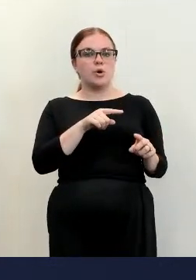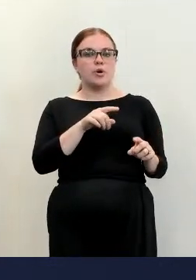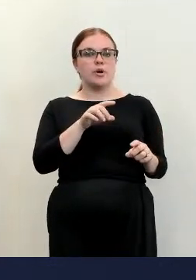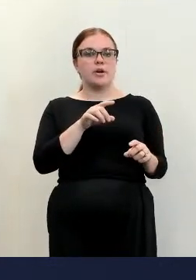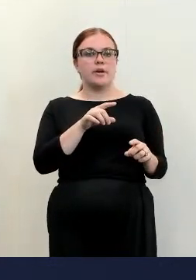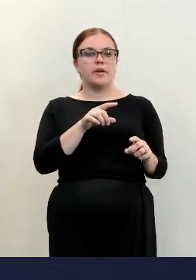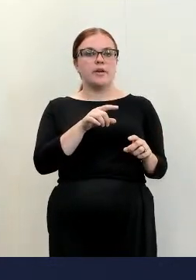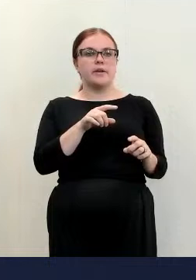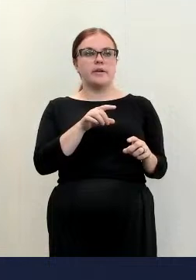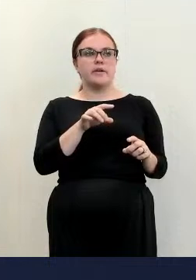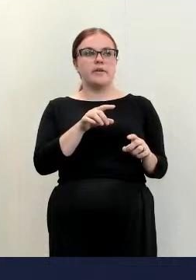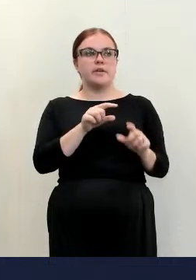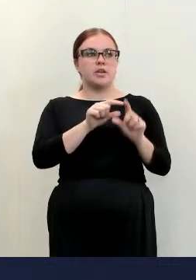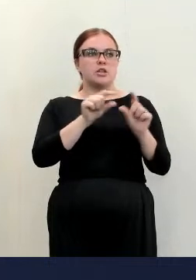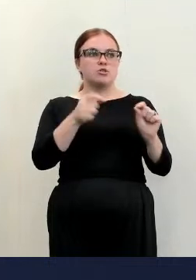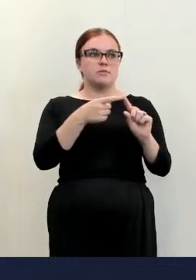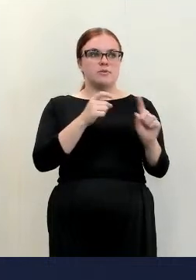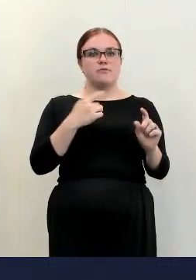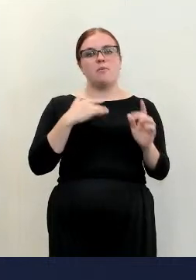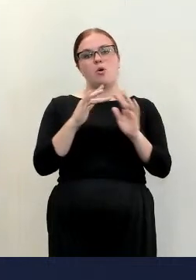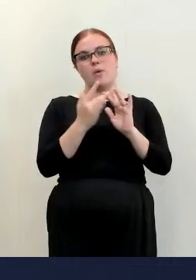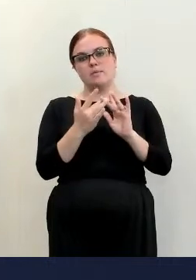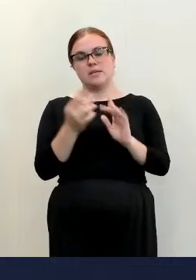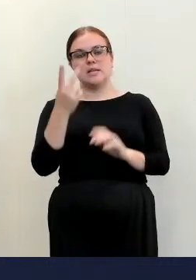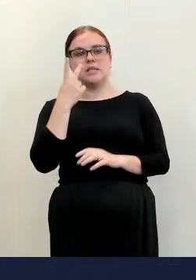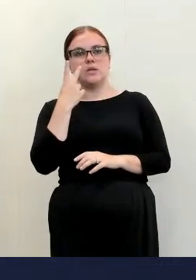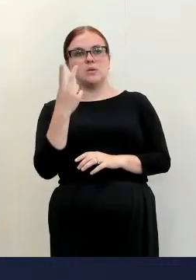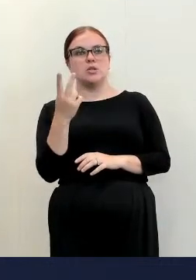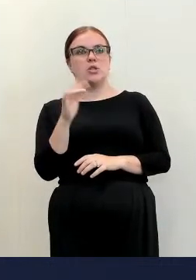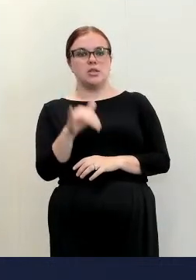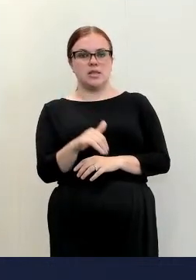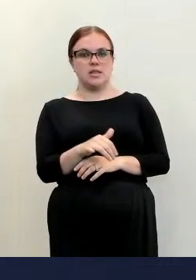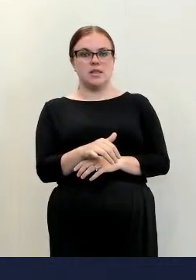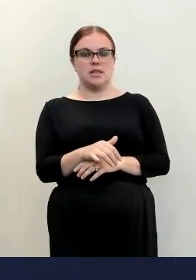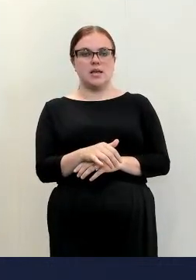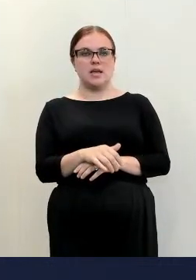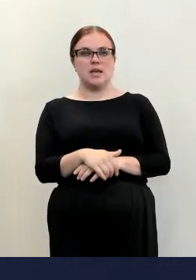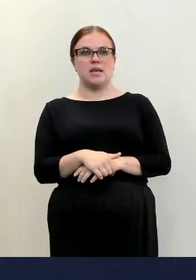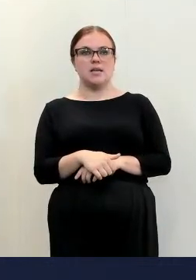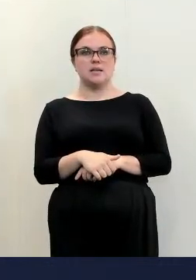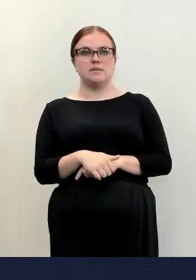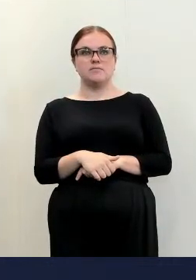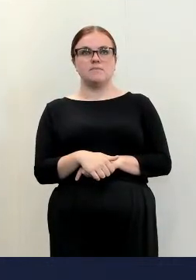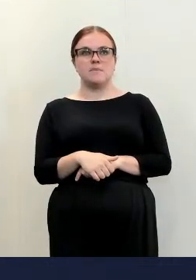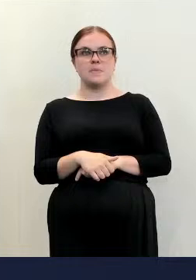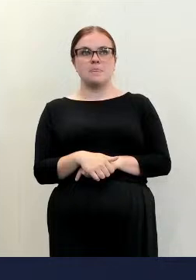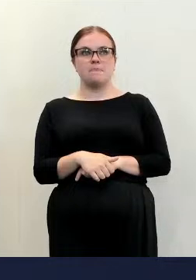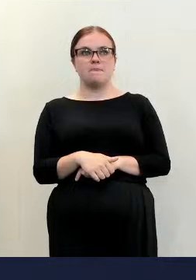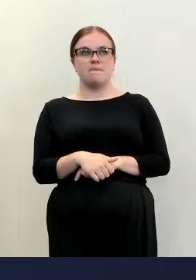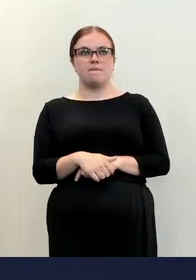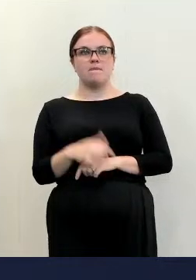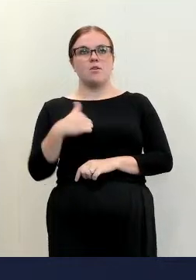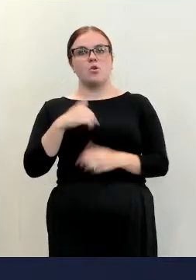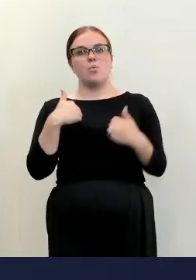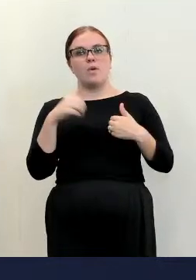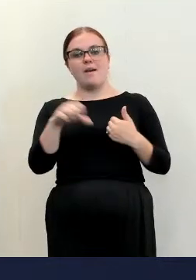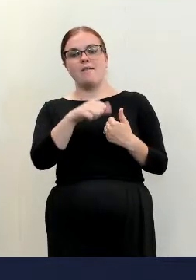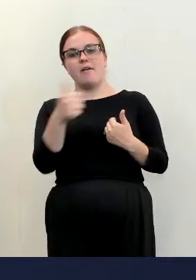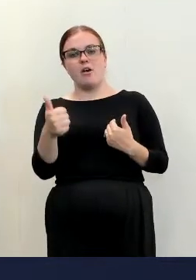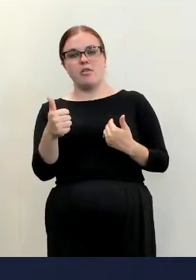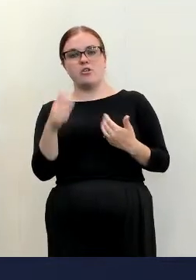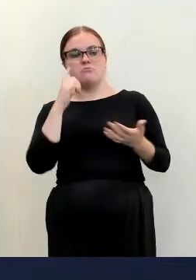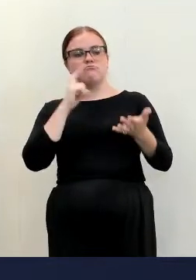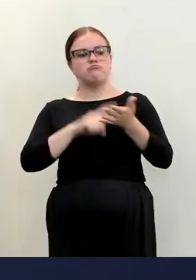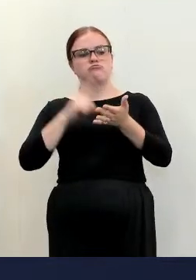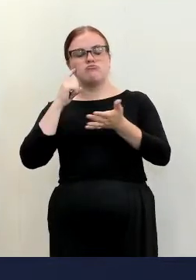our websites based on the campaign. We're looking at that, and test strips based on the campaign, and so we have other indicators that we're able